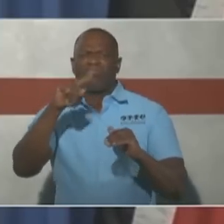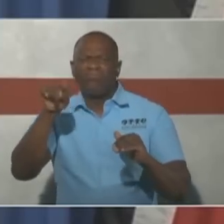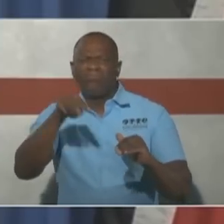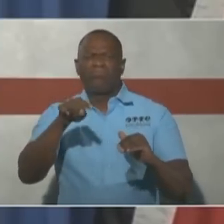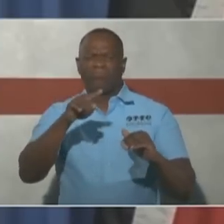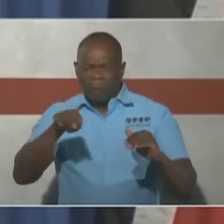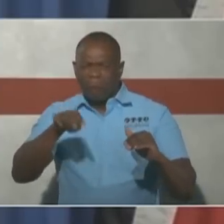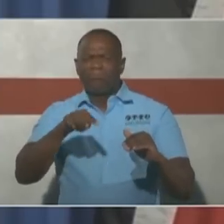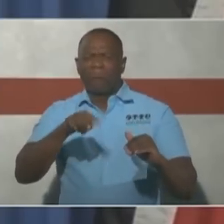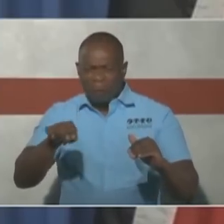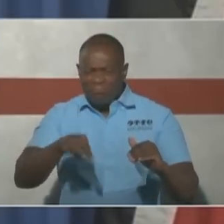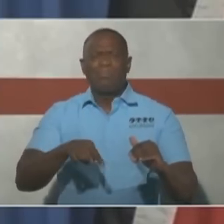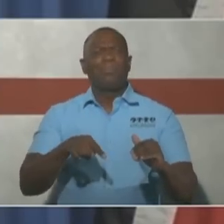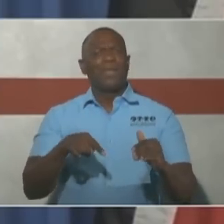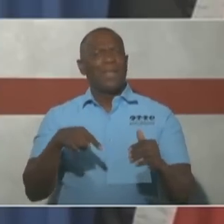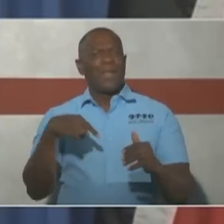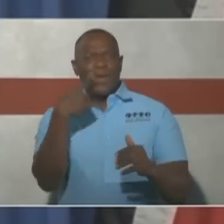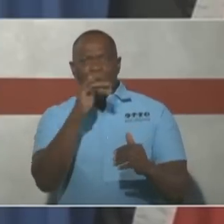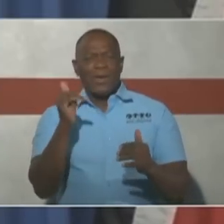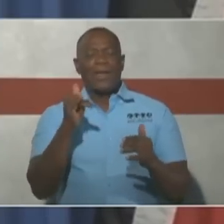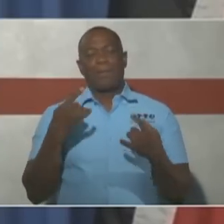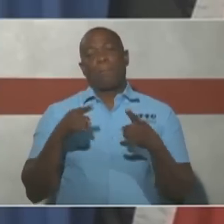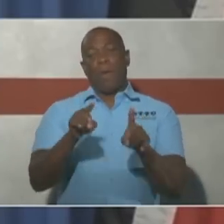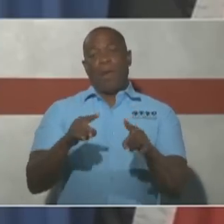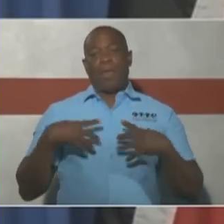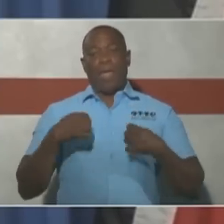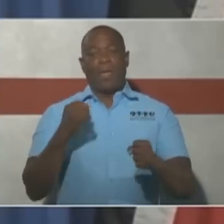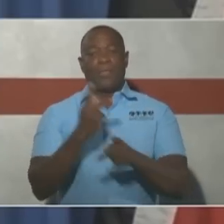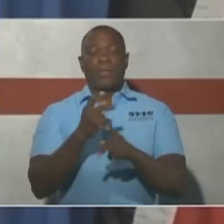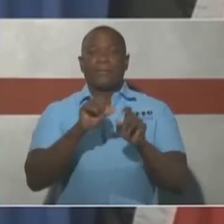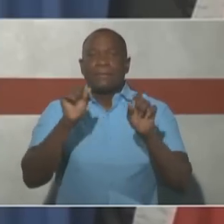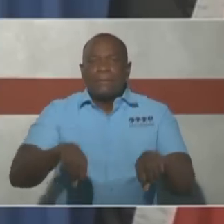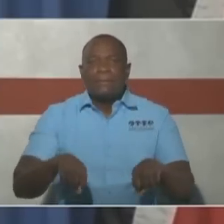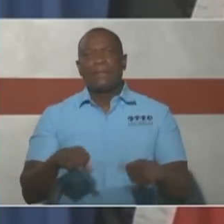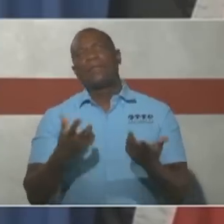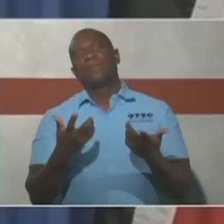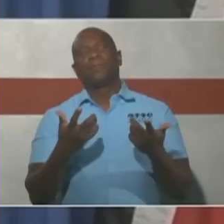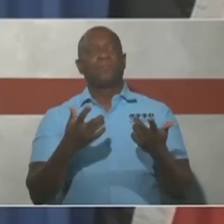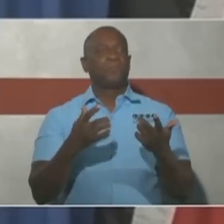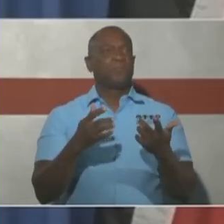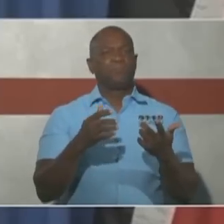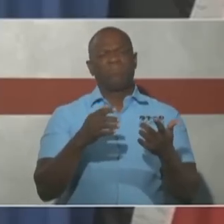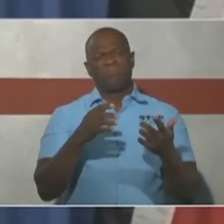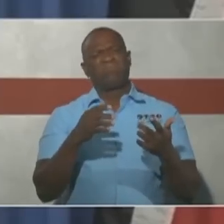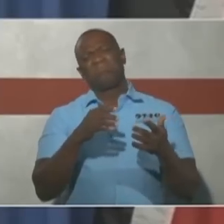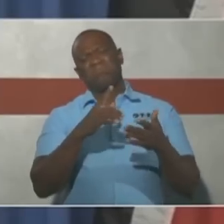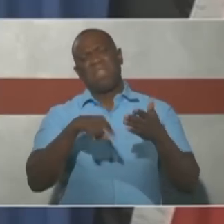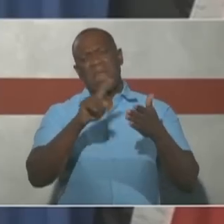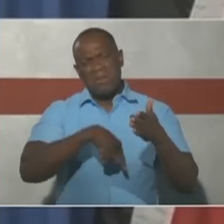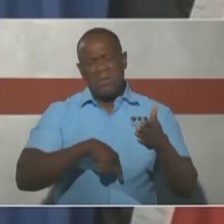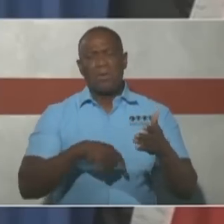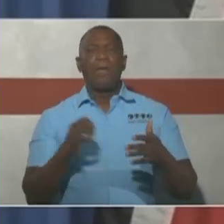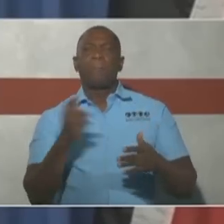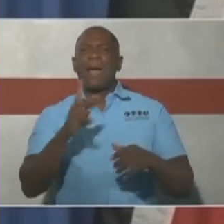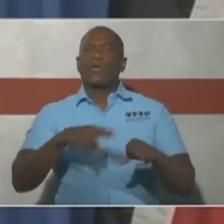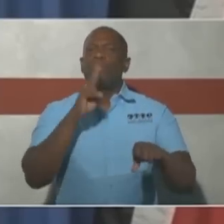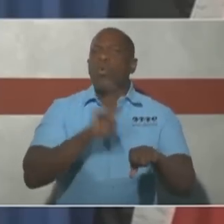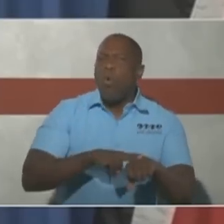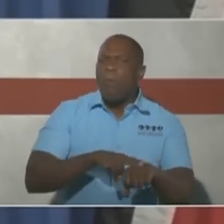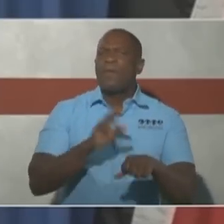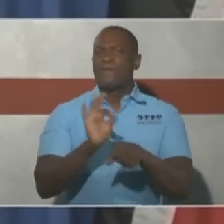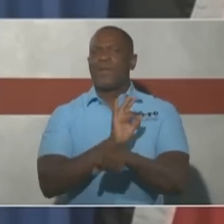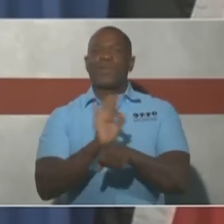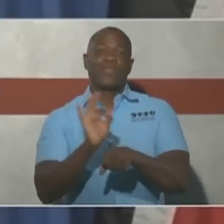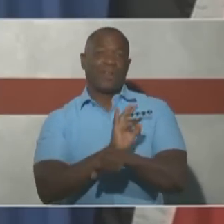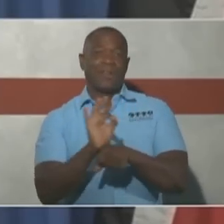us winding down our parallel health system, putting our hospitals back largely to their normal function and